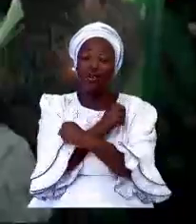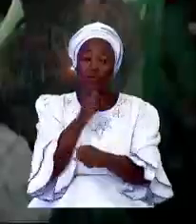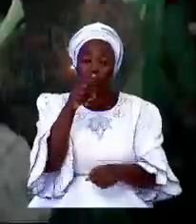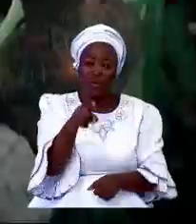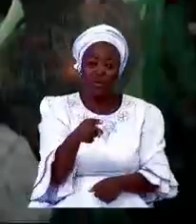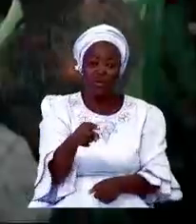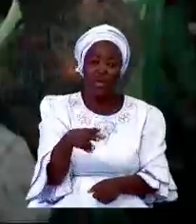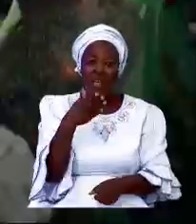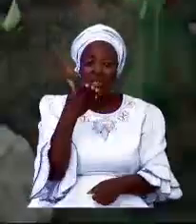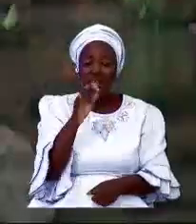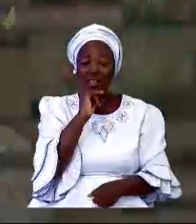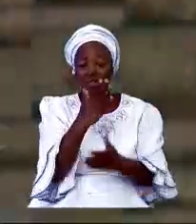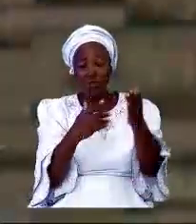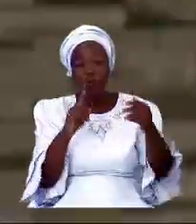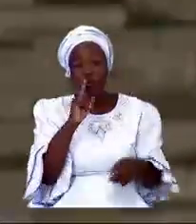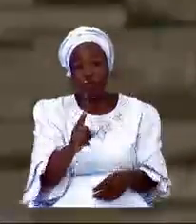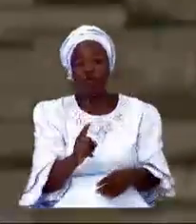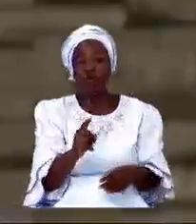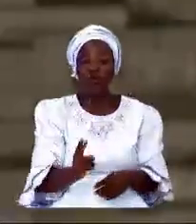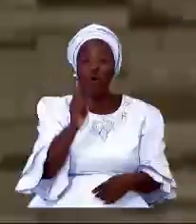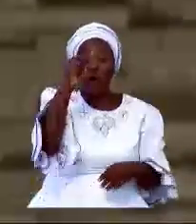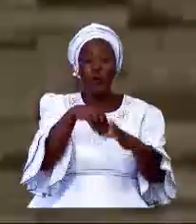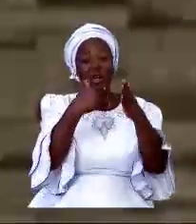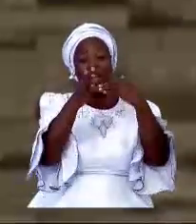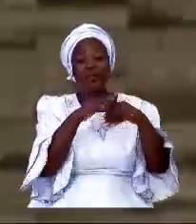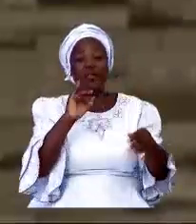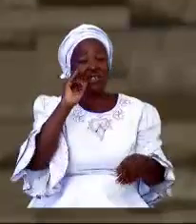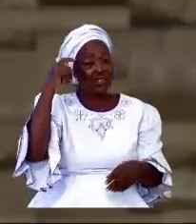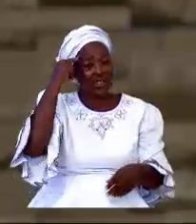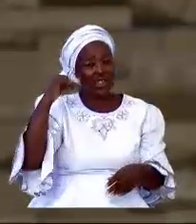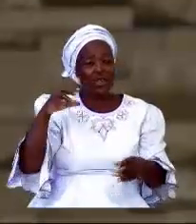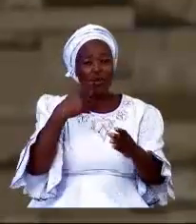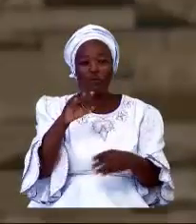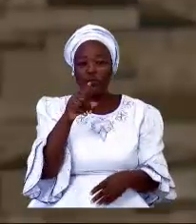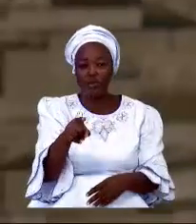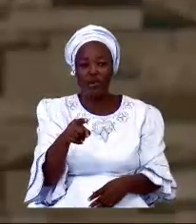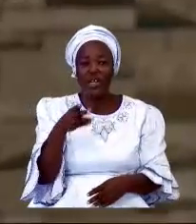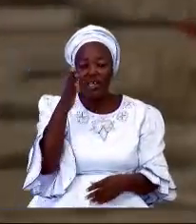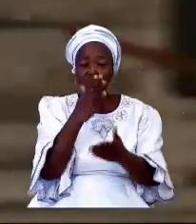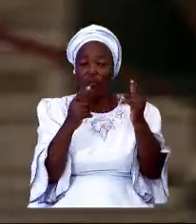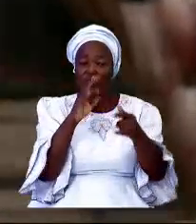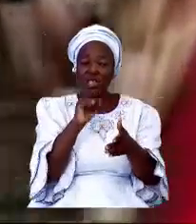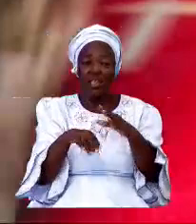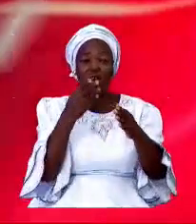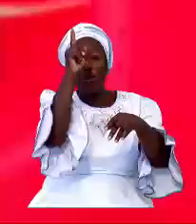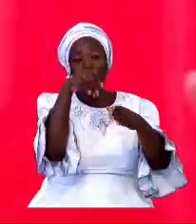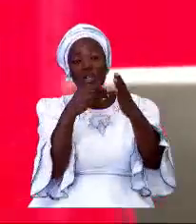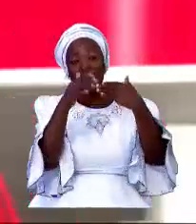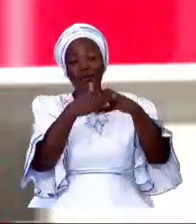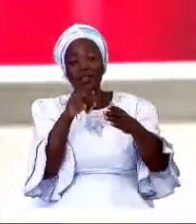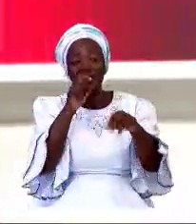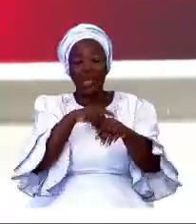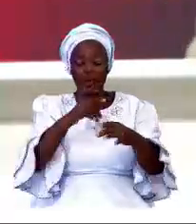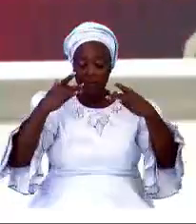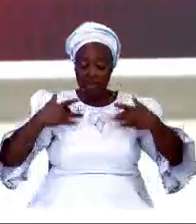heaven, he loves you. There's somebody up in heaven is thinking about you. There's somebody up in heaven in